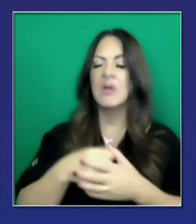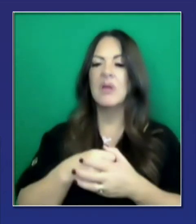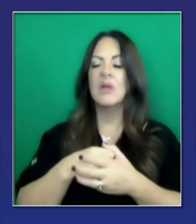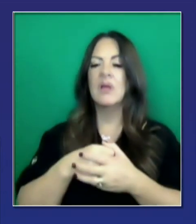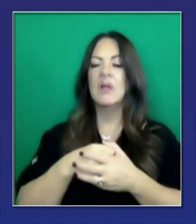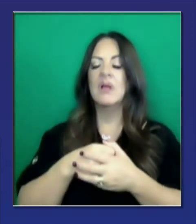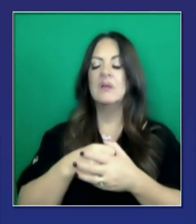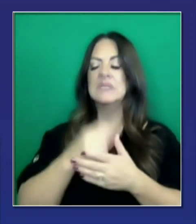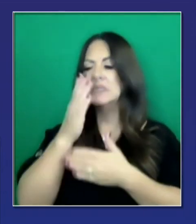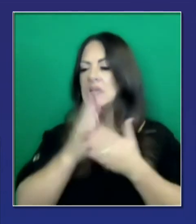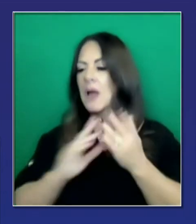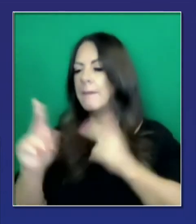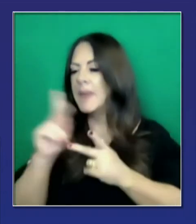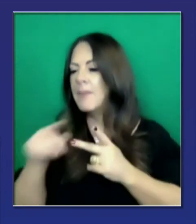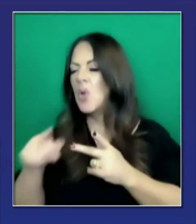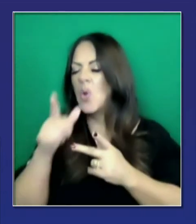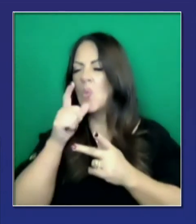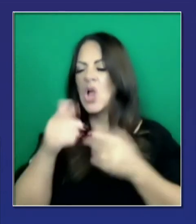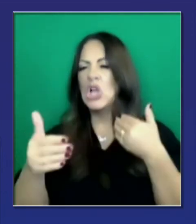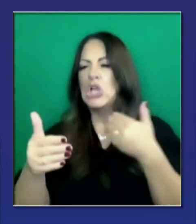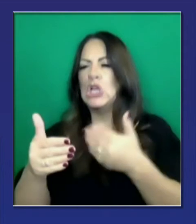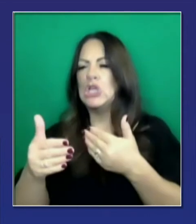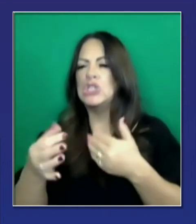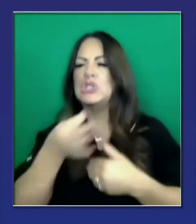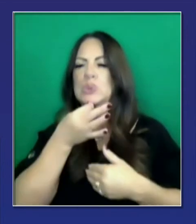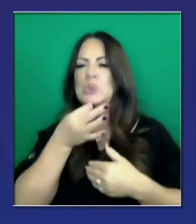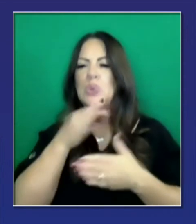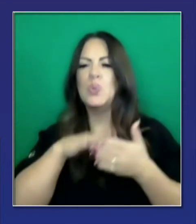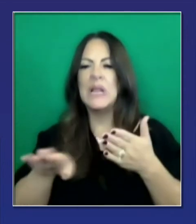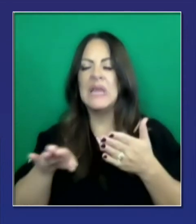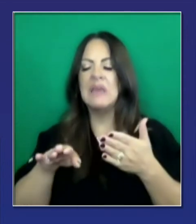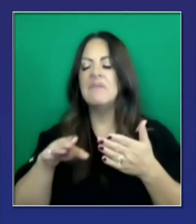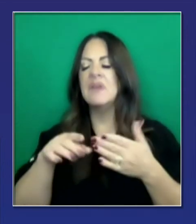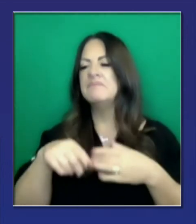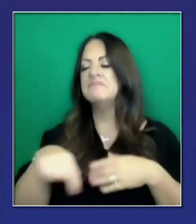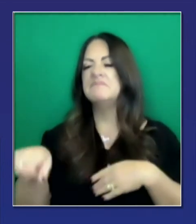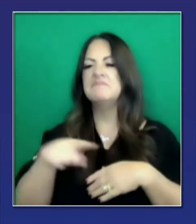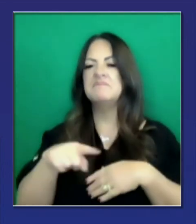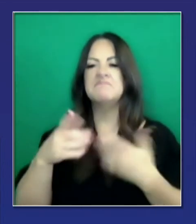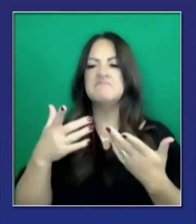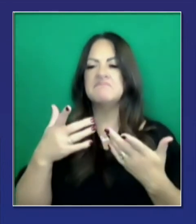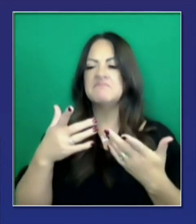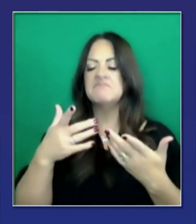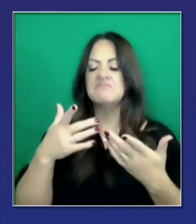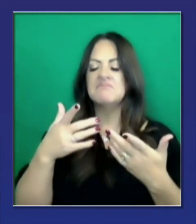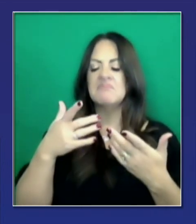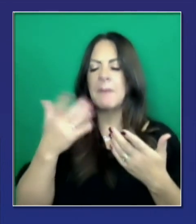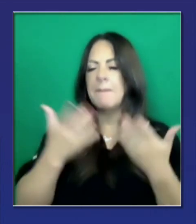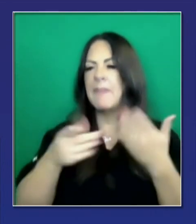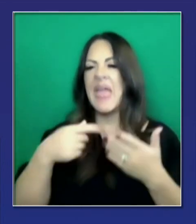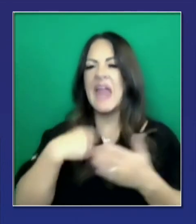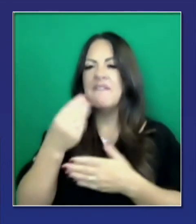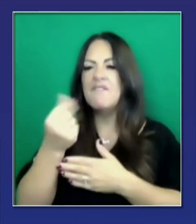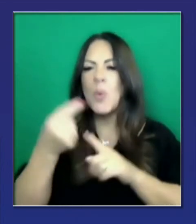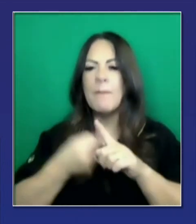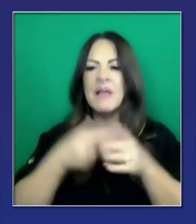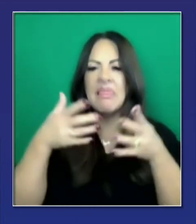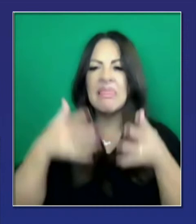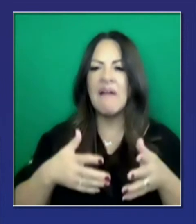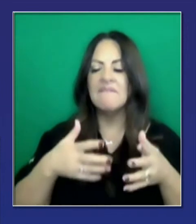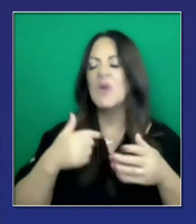early release for what we refer to as non-non-nons, people that have X number of weeks, months left on